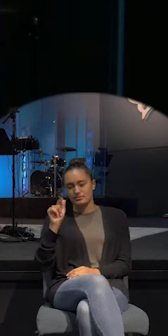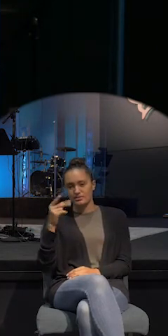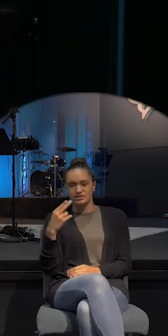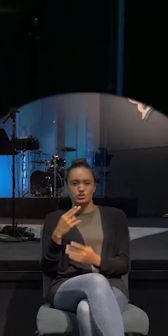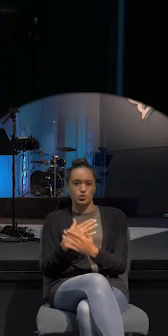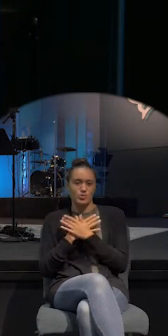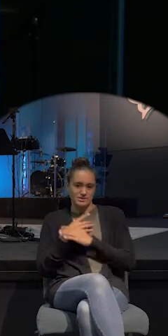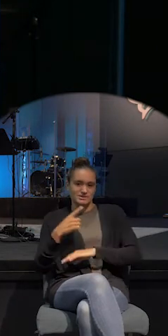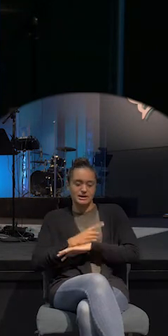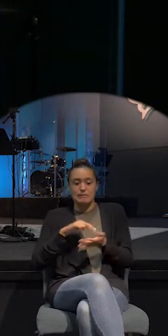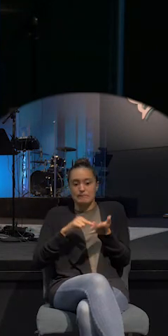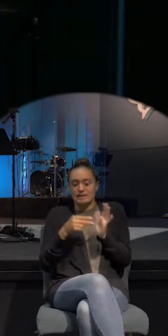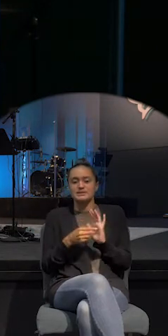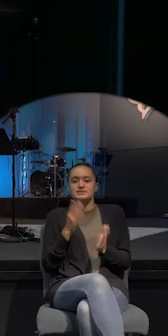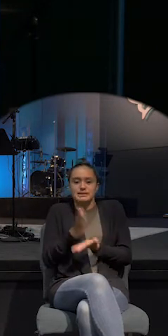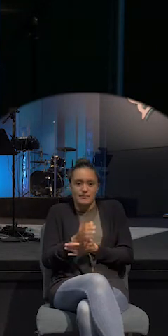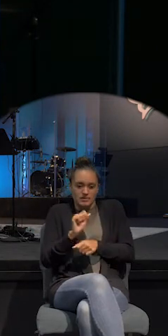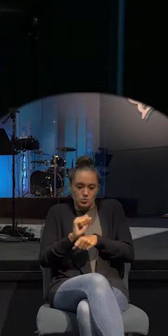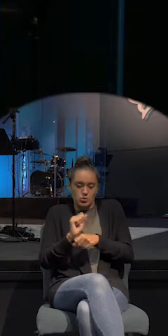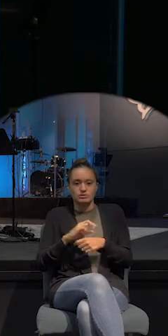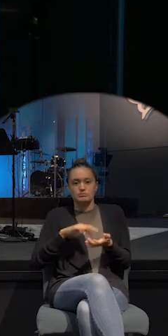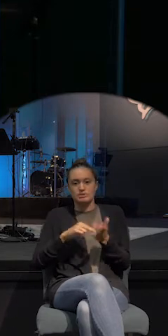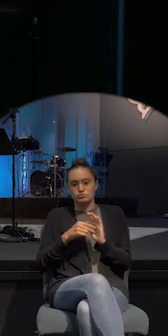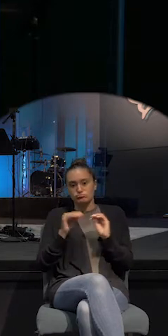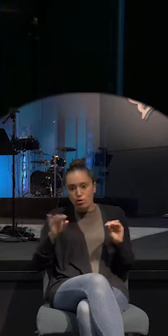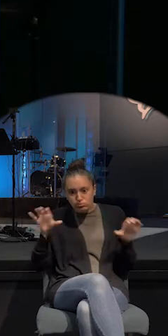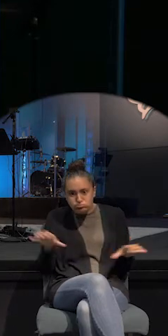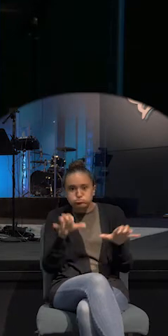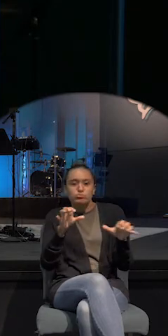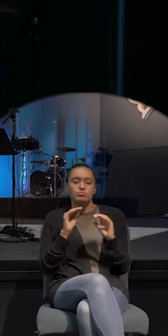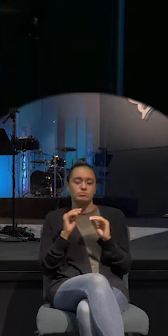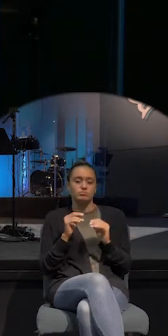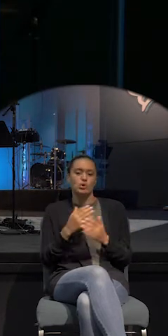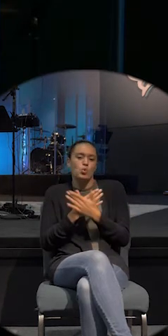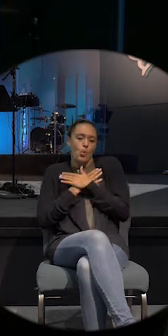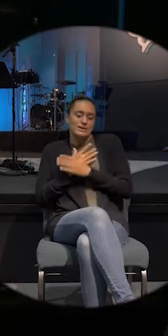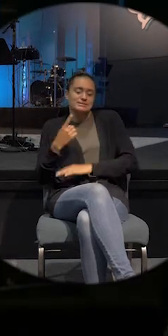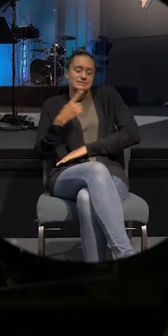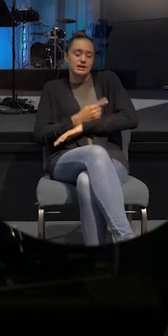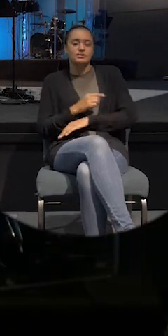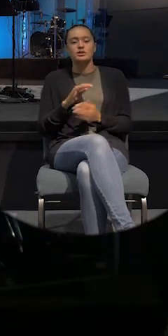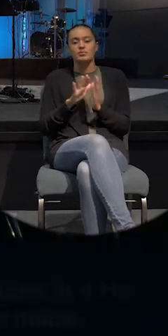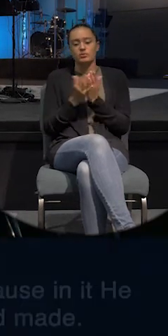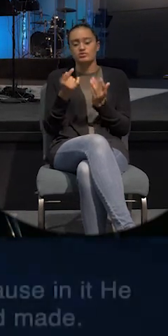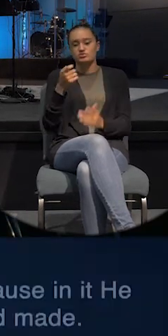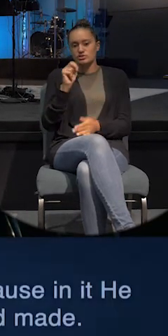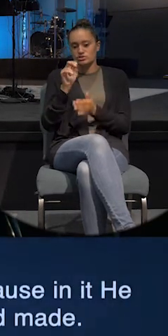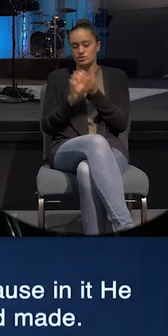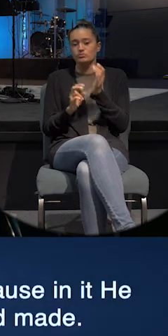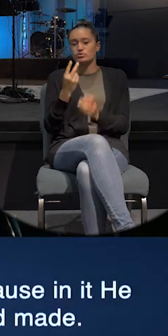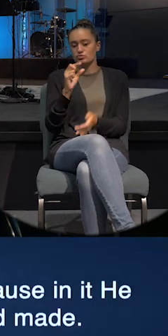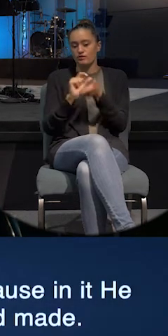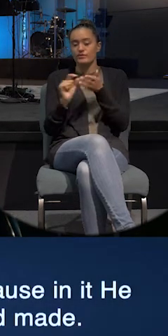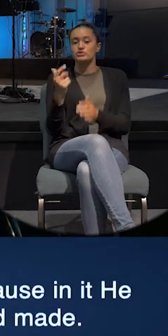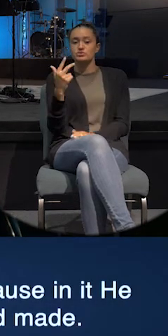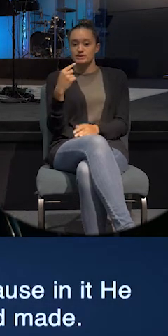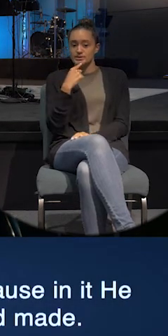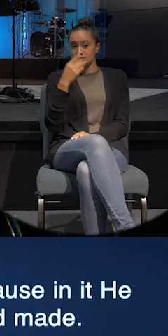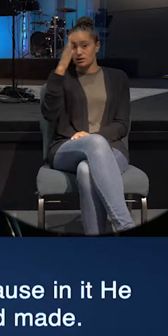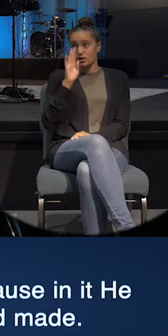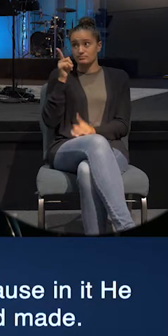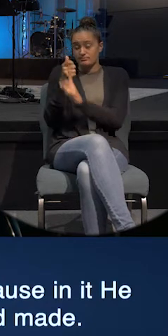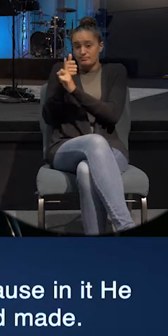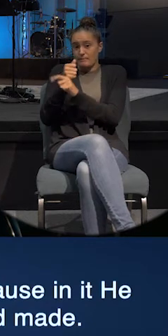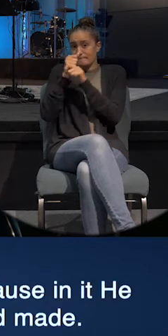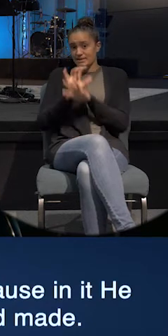speaks of inactivity or resting. All the way in the book of Genesis in chapter 2, verse 3, it says that God blessed the seventh day